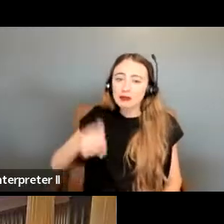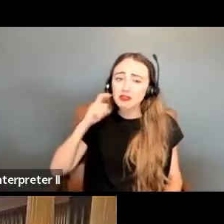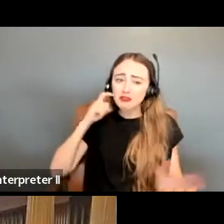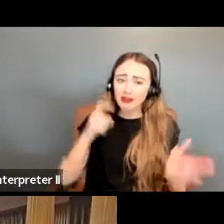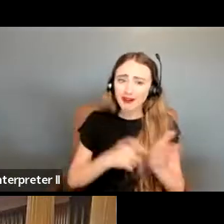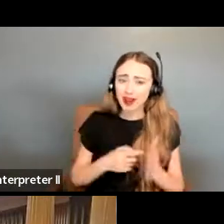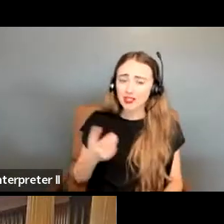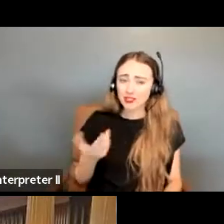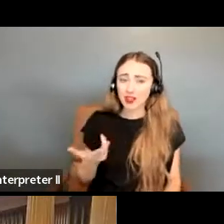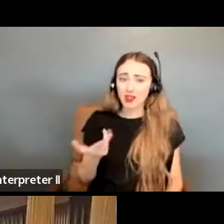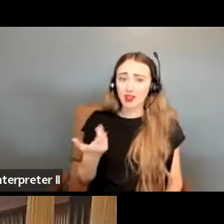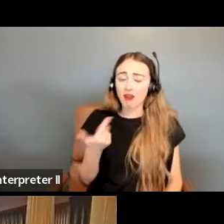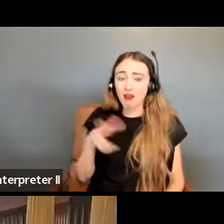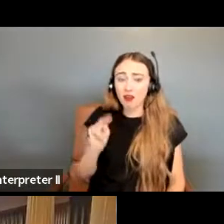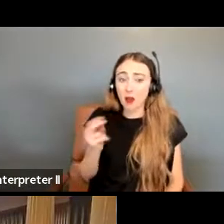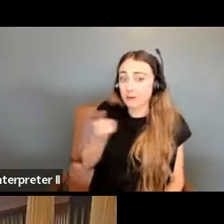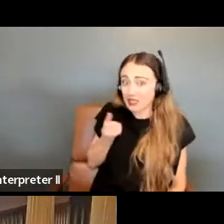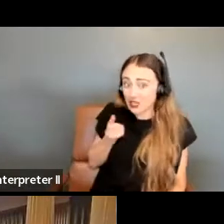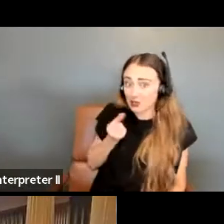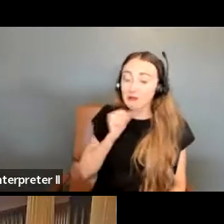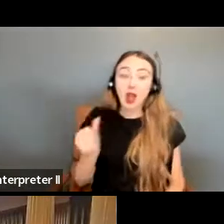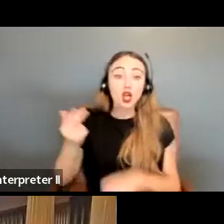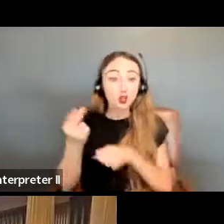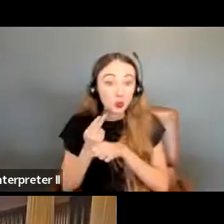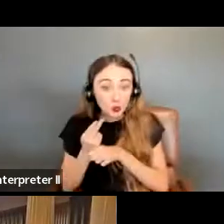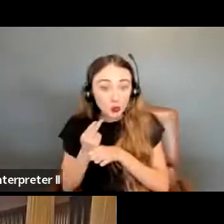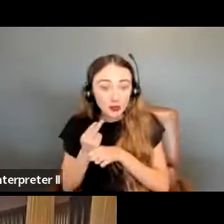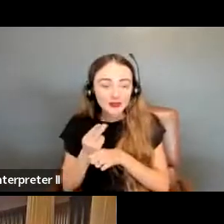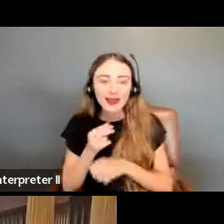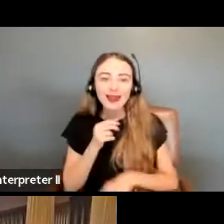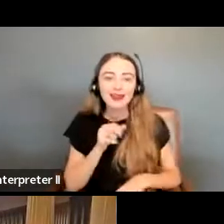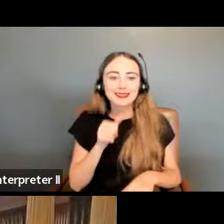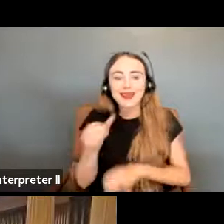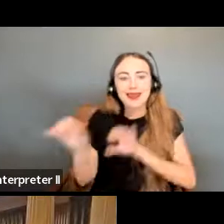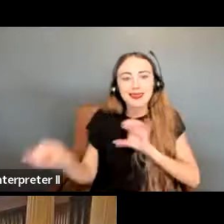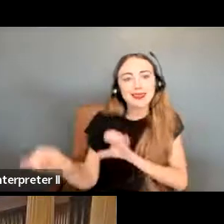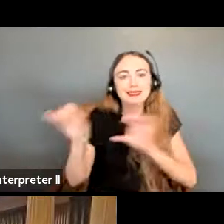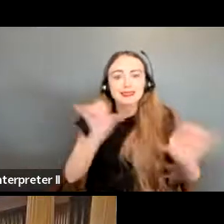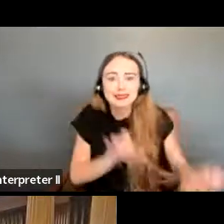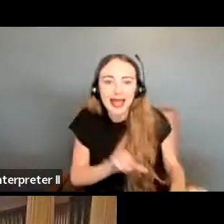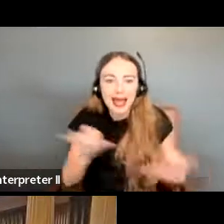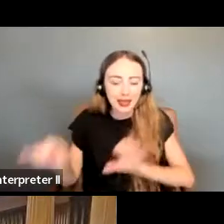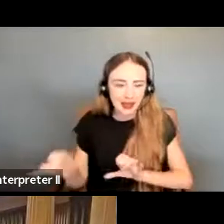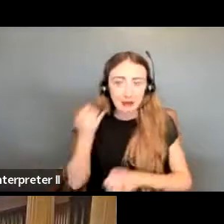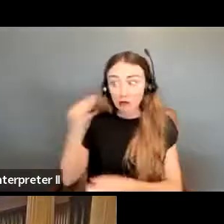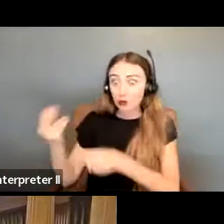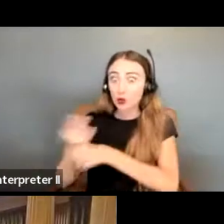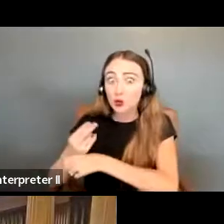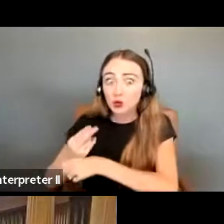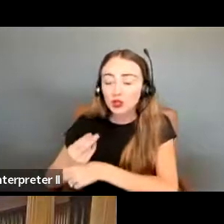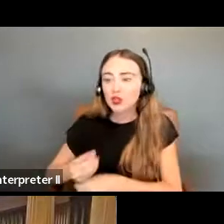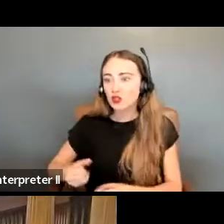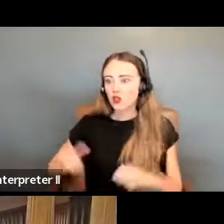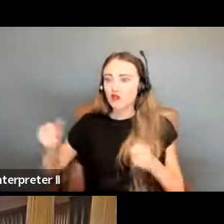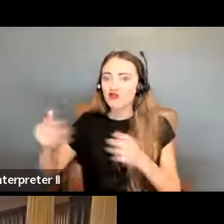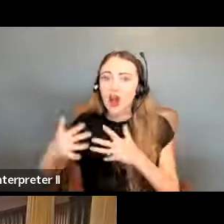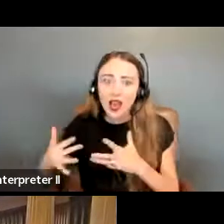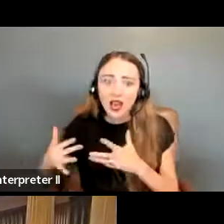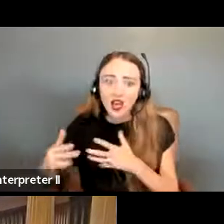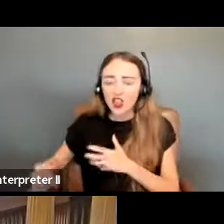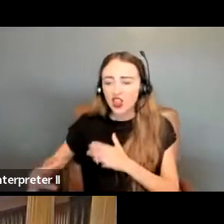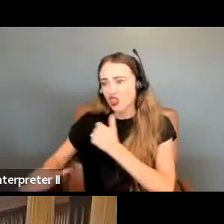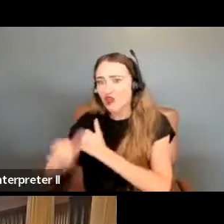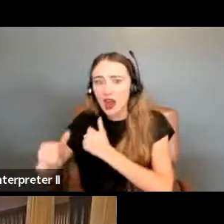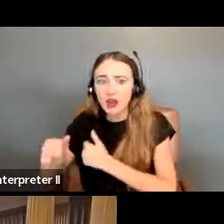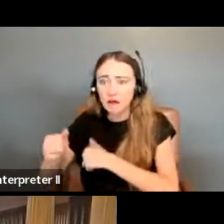gun possession without the use of that gun is not as dangerous or harmful as when that gun is used to frighten, threaten, hurt, or God